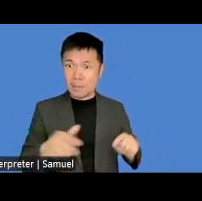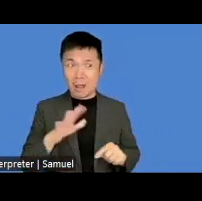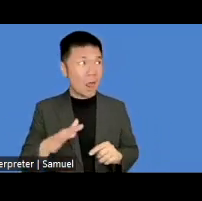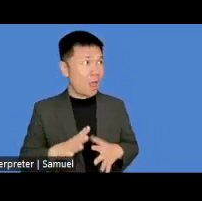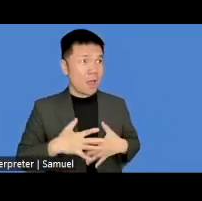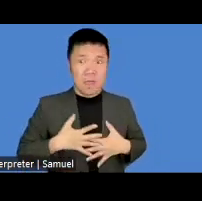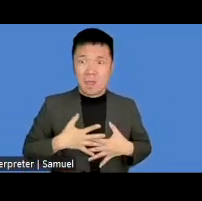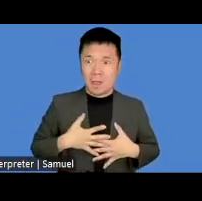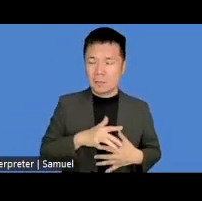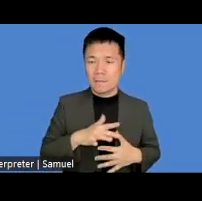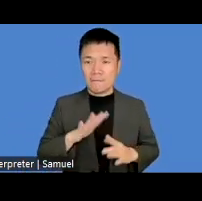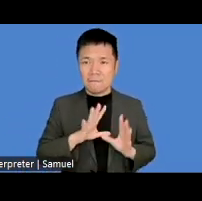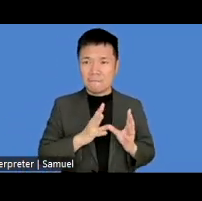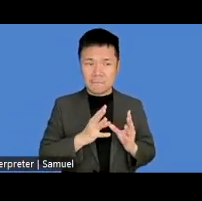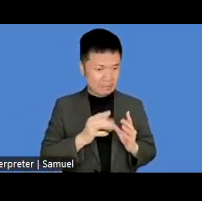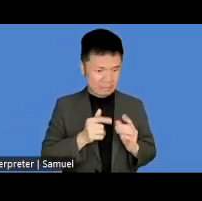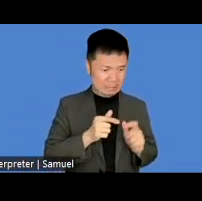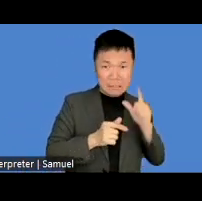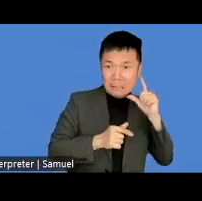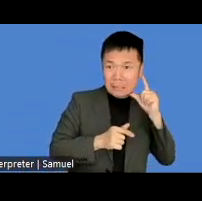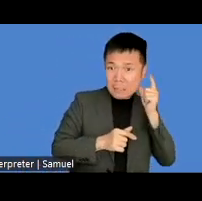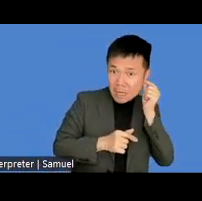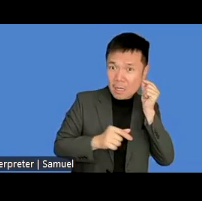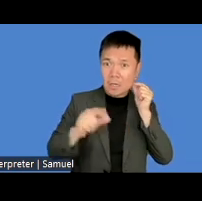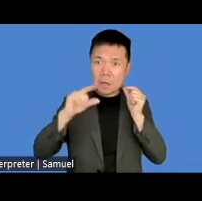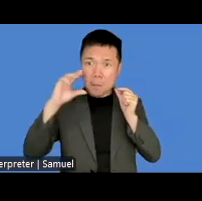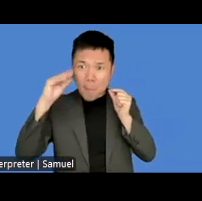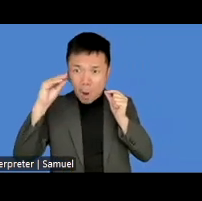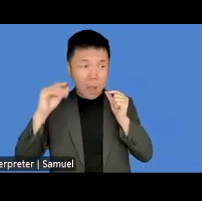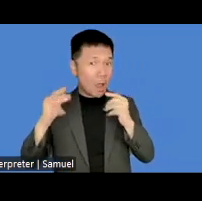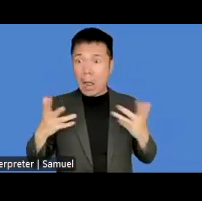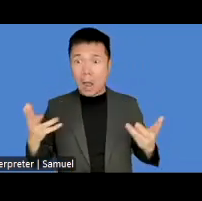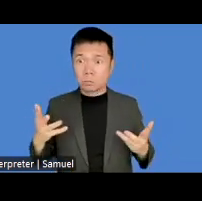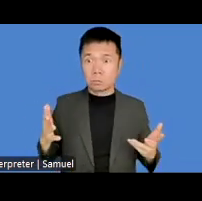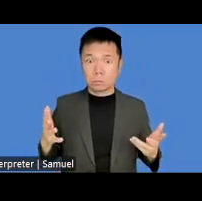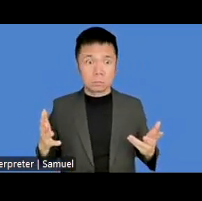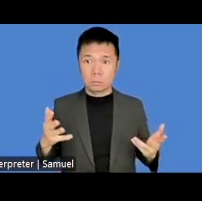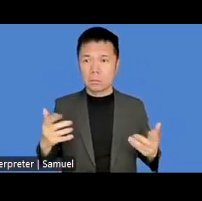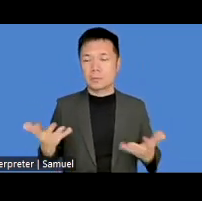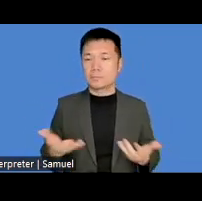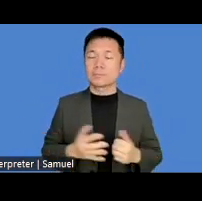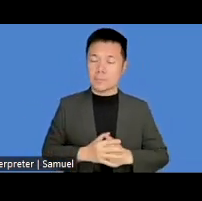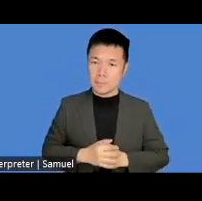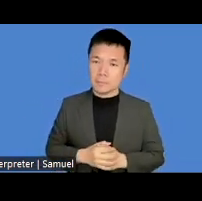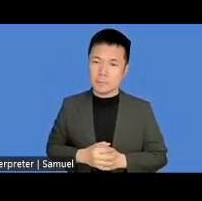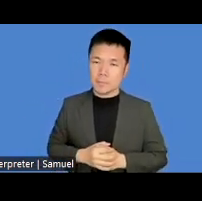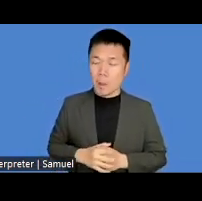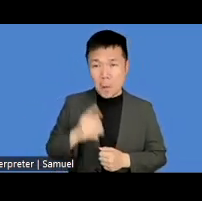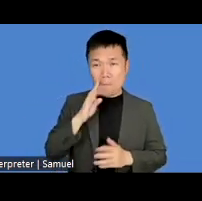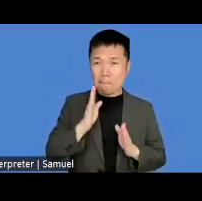2 families, and along with other families which are out there that also need the same